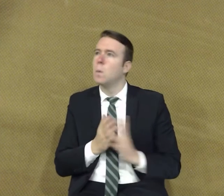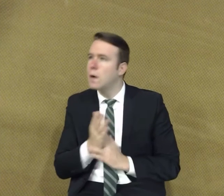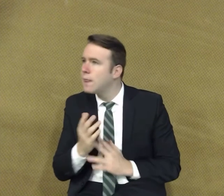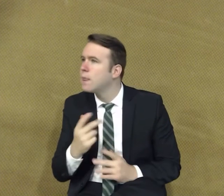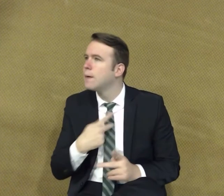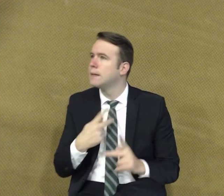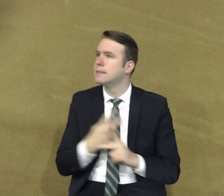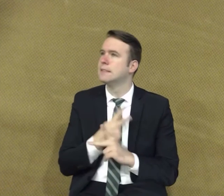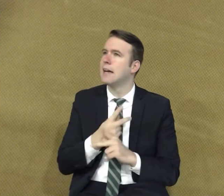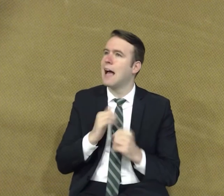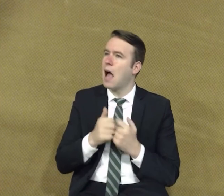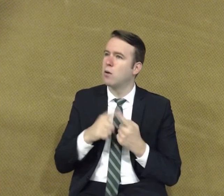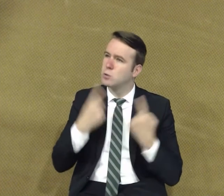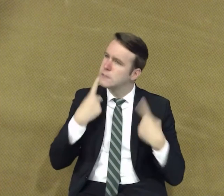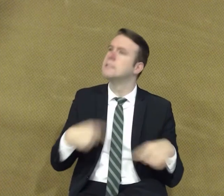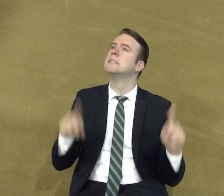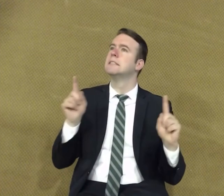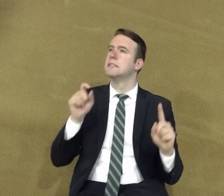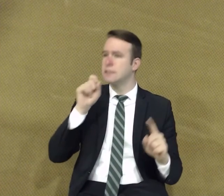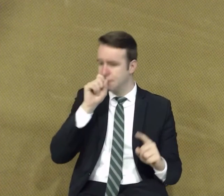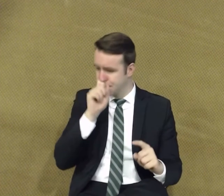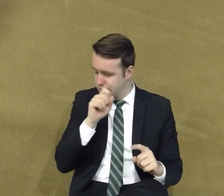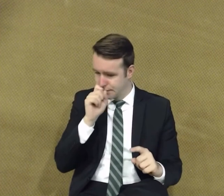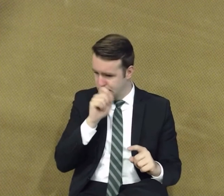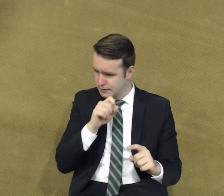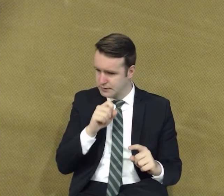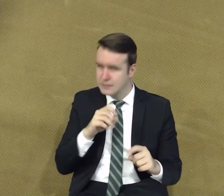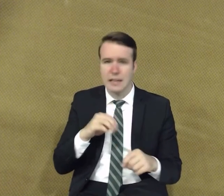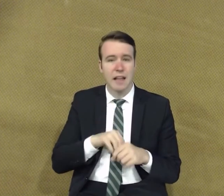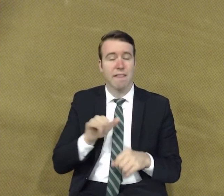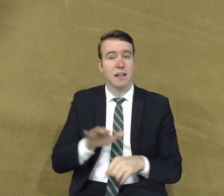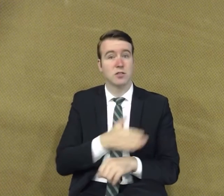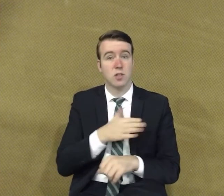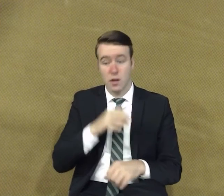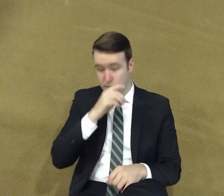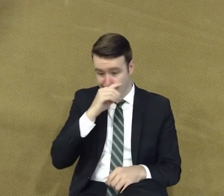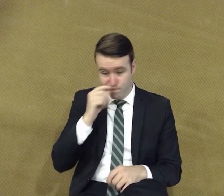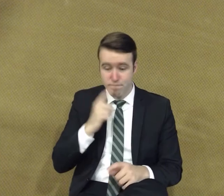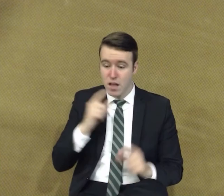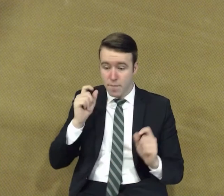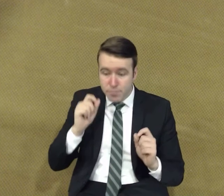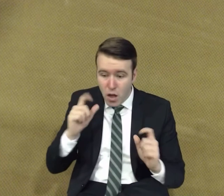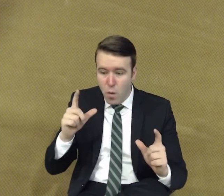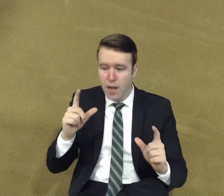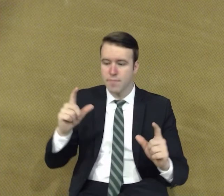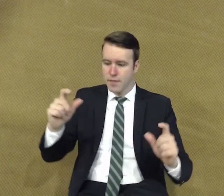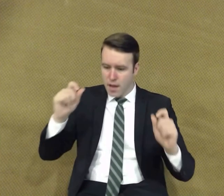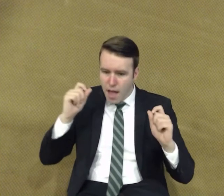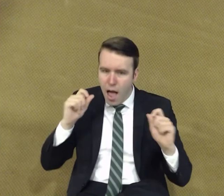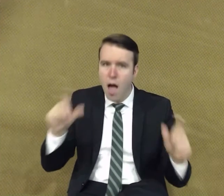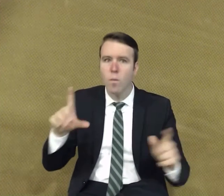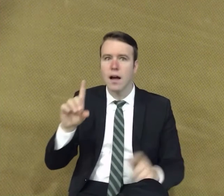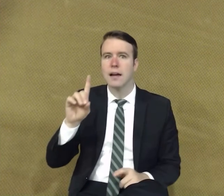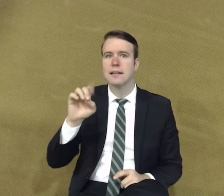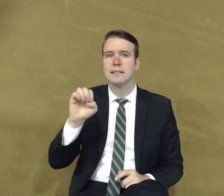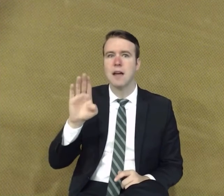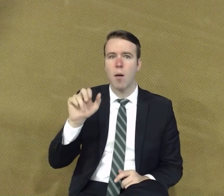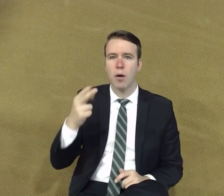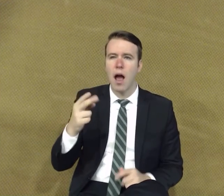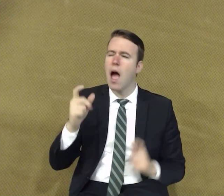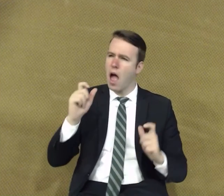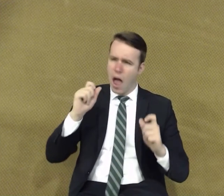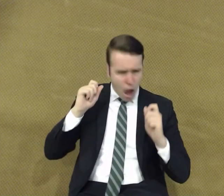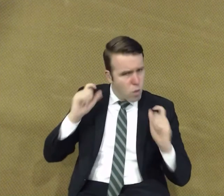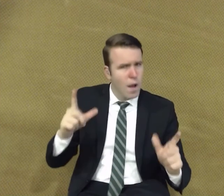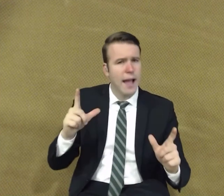whether they could pull it off, she says in the song, awake, awake, Deborah,